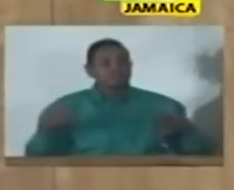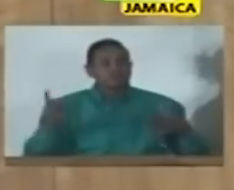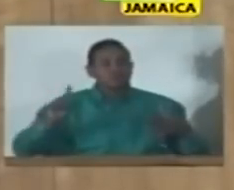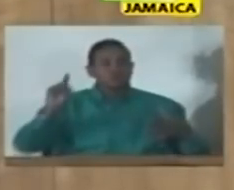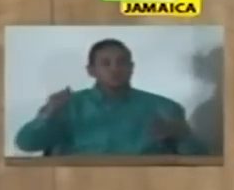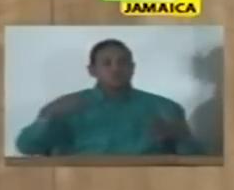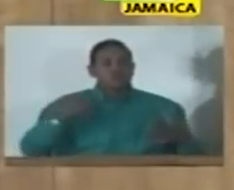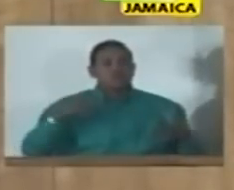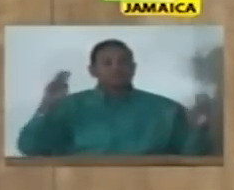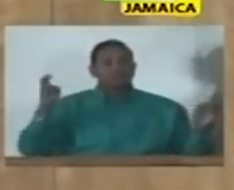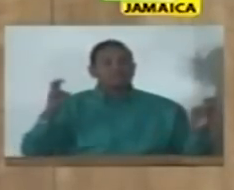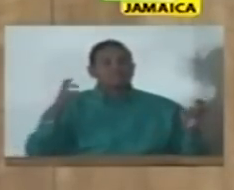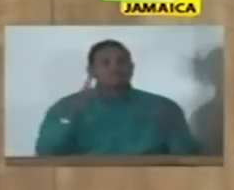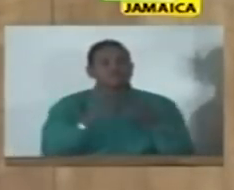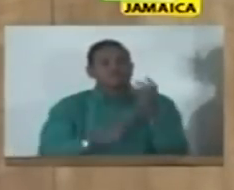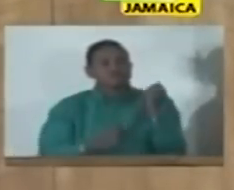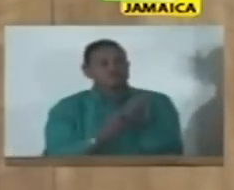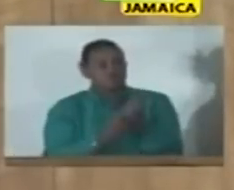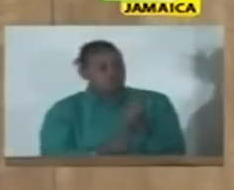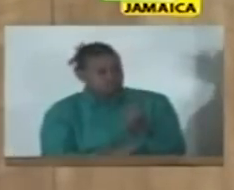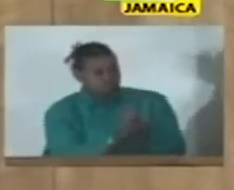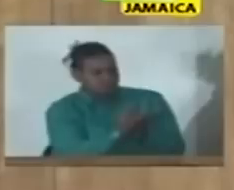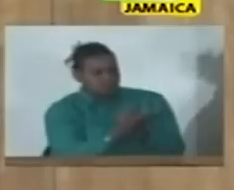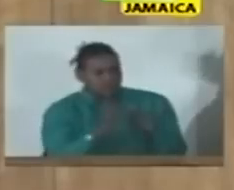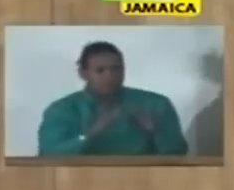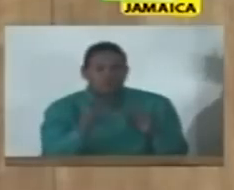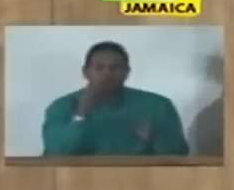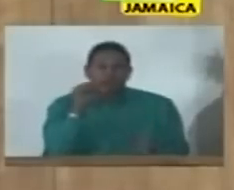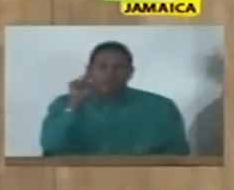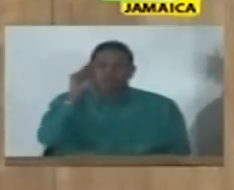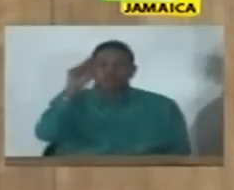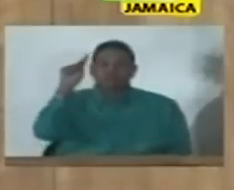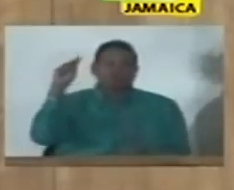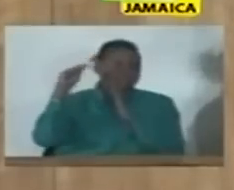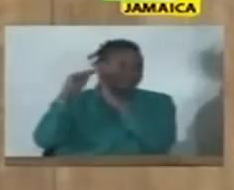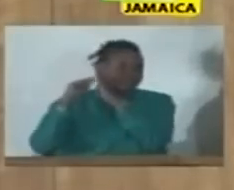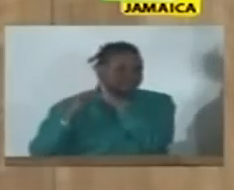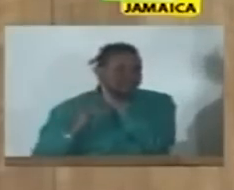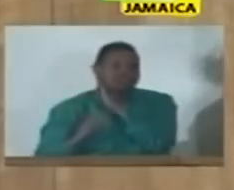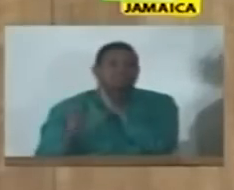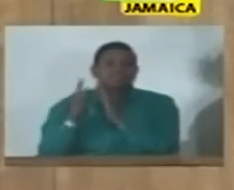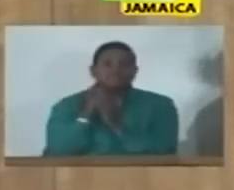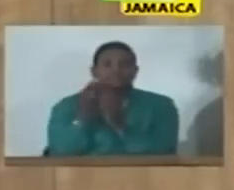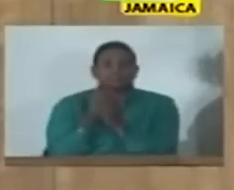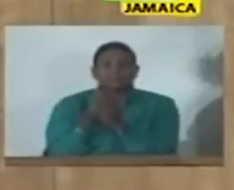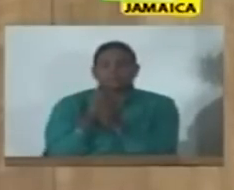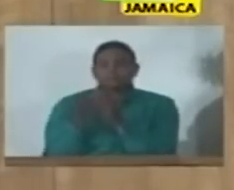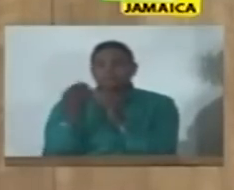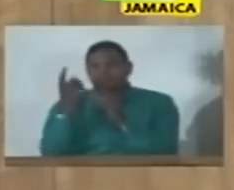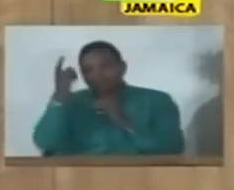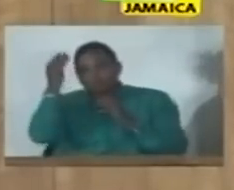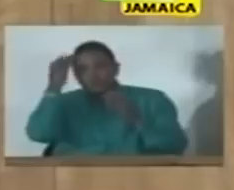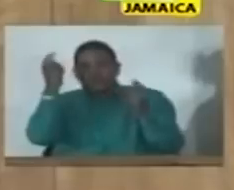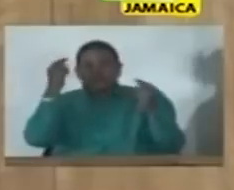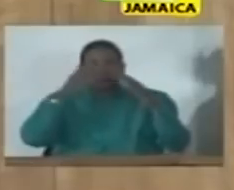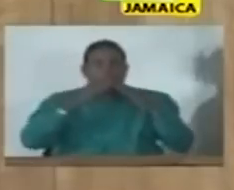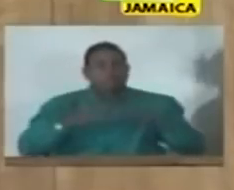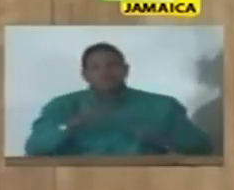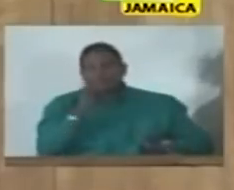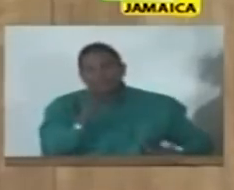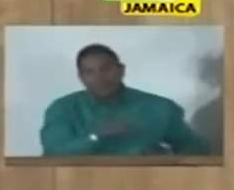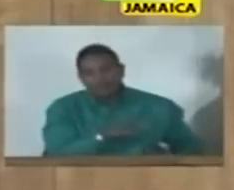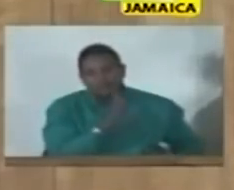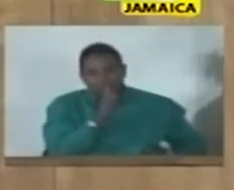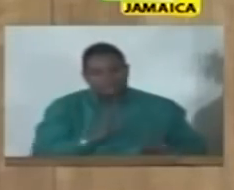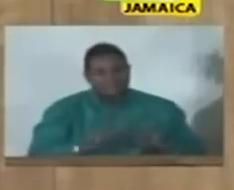some trust given in it, but not a trust in the commercial and practical sense of this law. So it's important